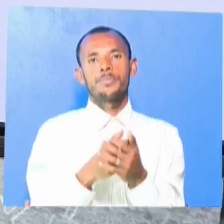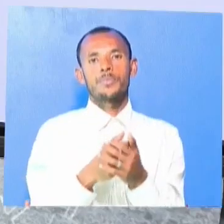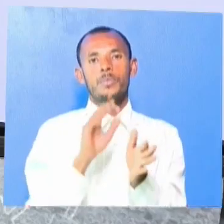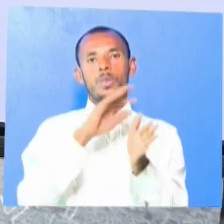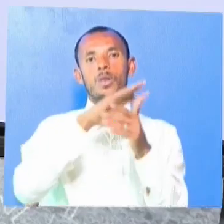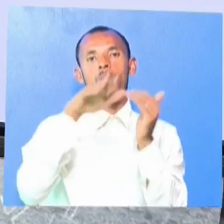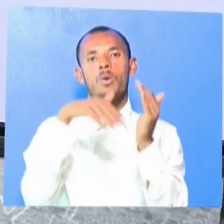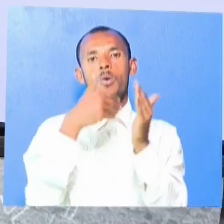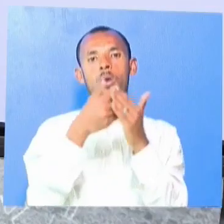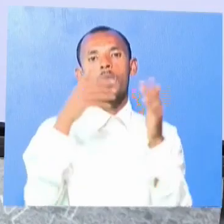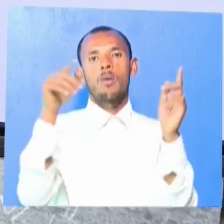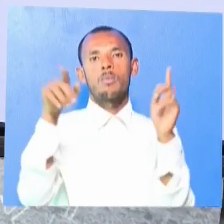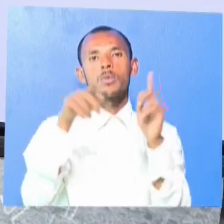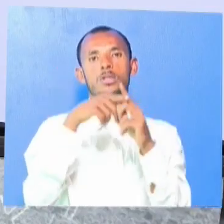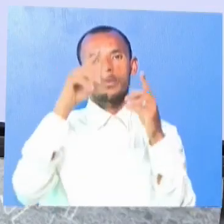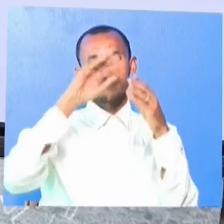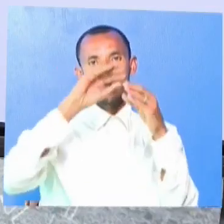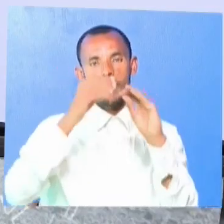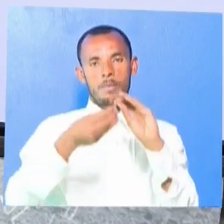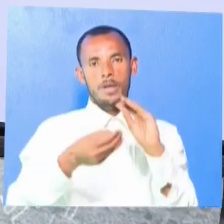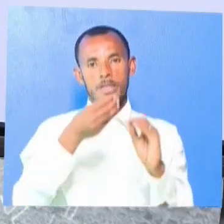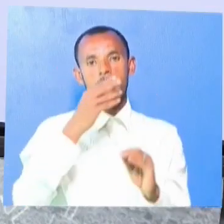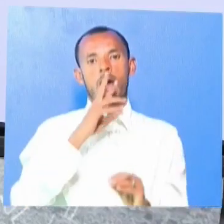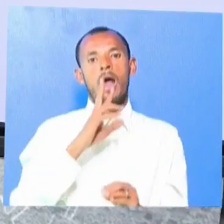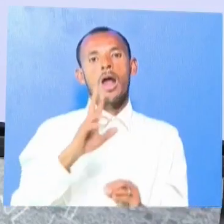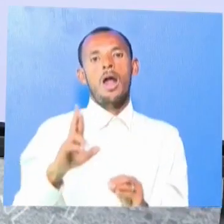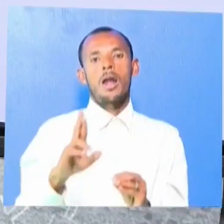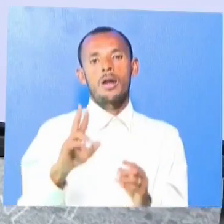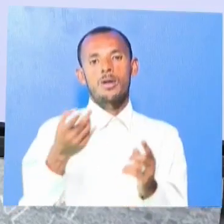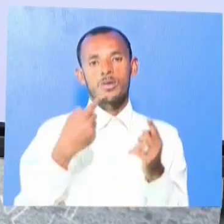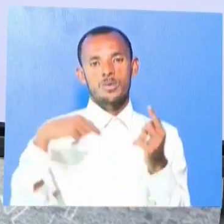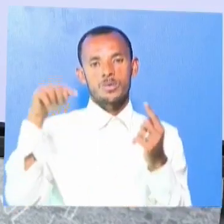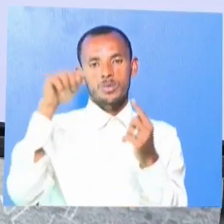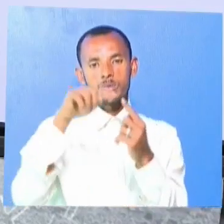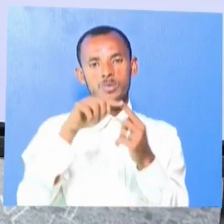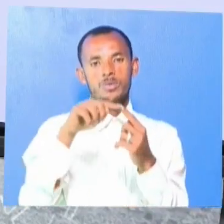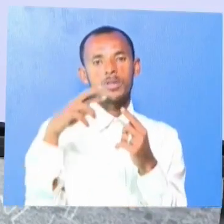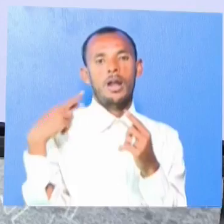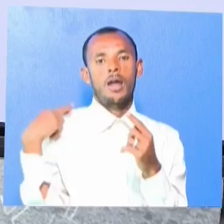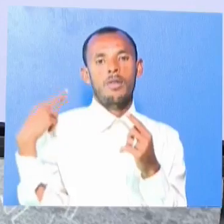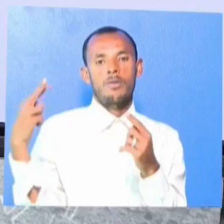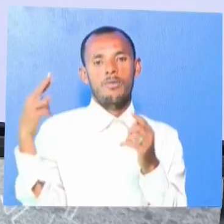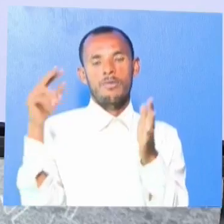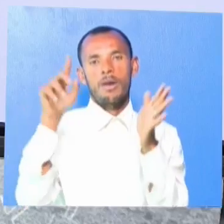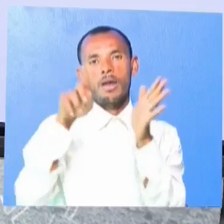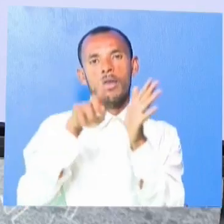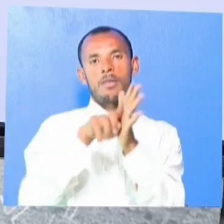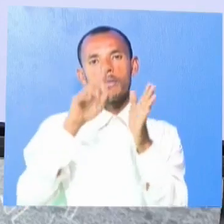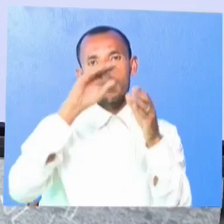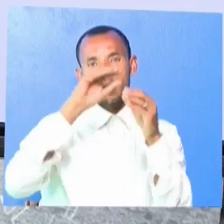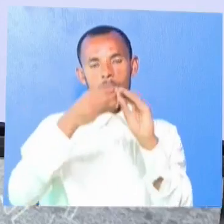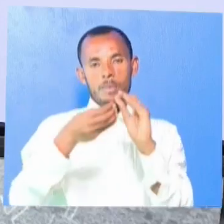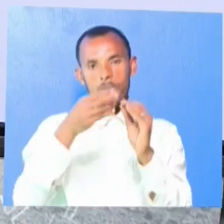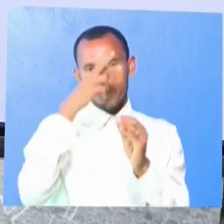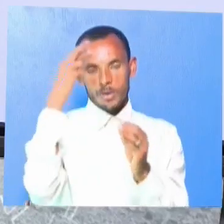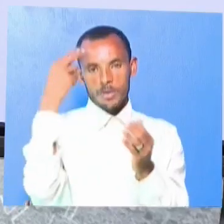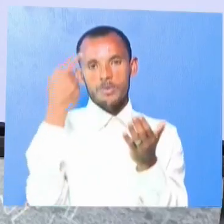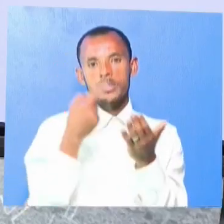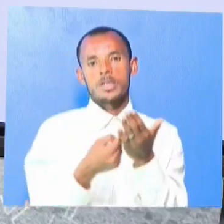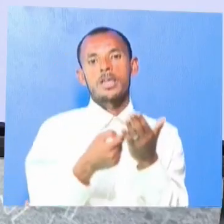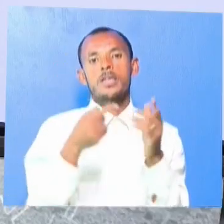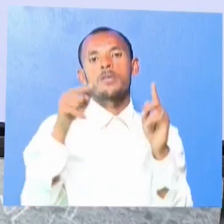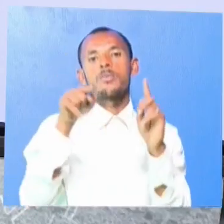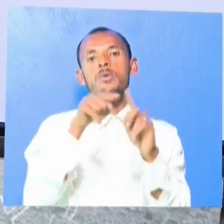all positive numbers are to the right of negative numbers. So because of this, positive numbers